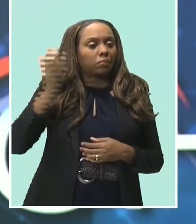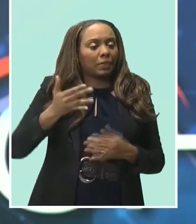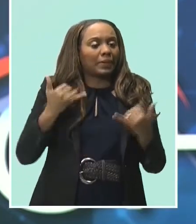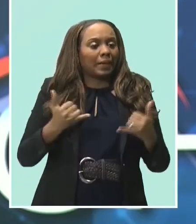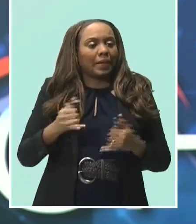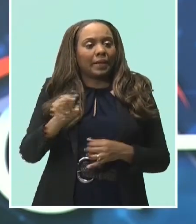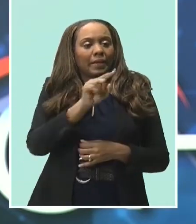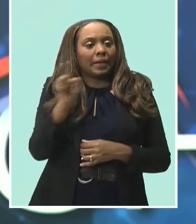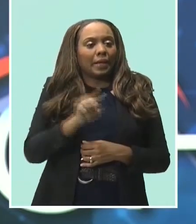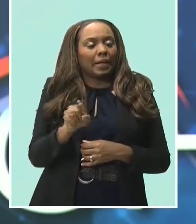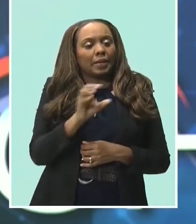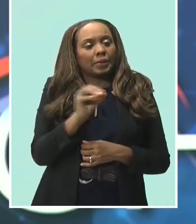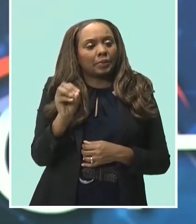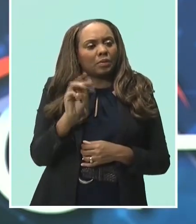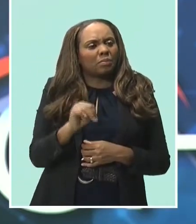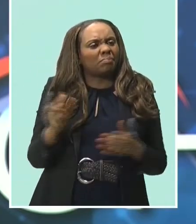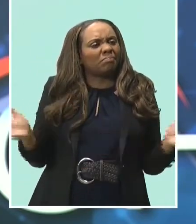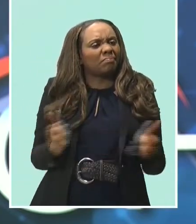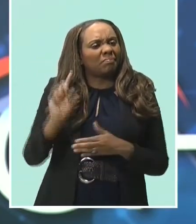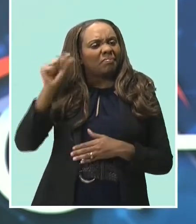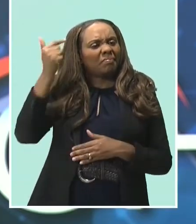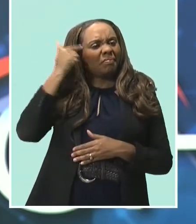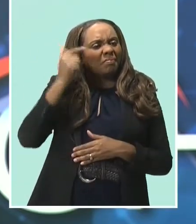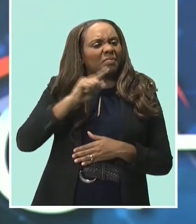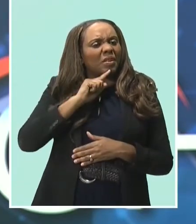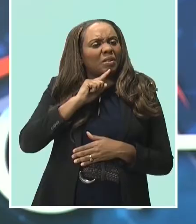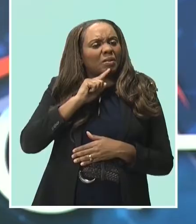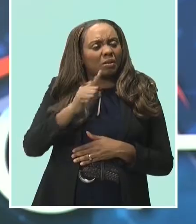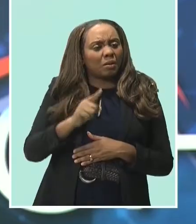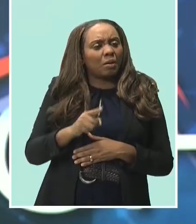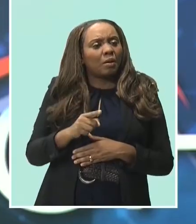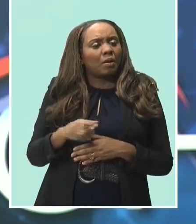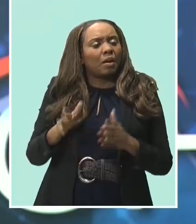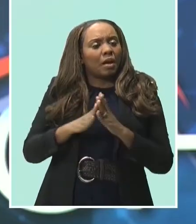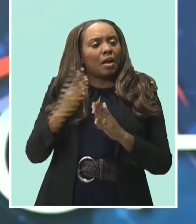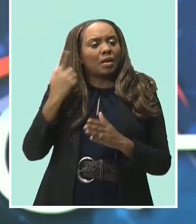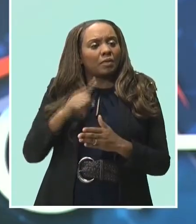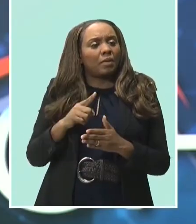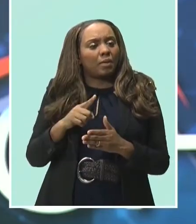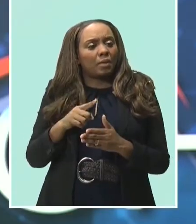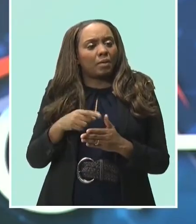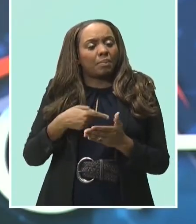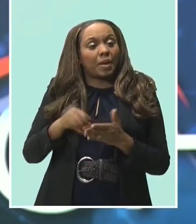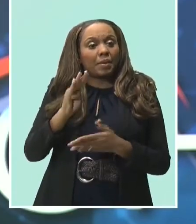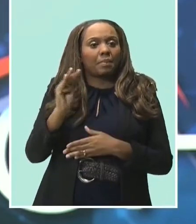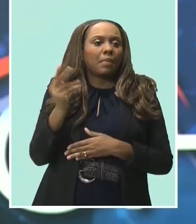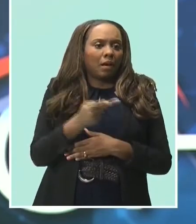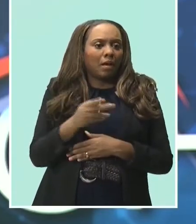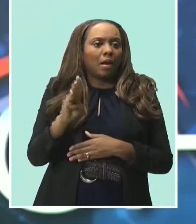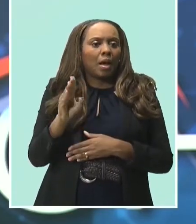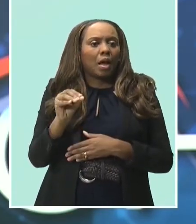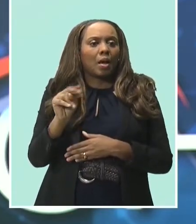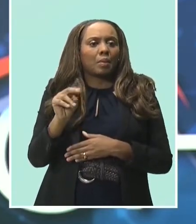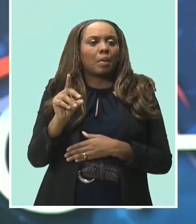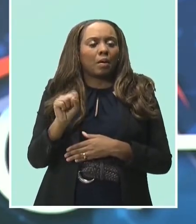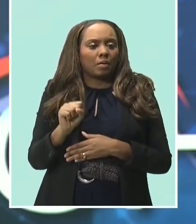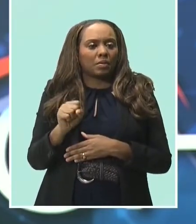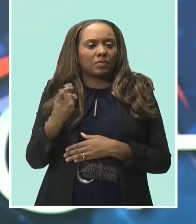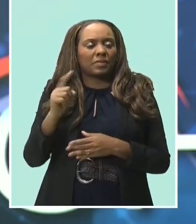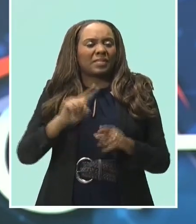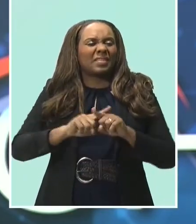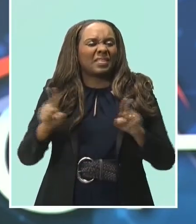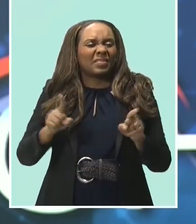He has also urged government to bring forward the date for repayment of the bonds. The Royal Barbados Police Force is still carrying